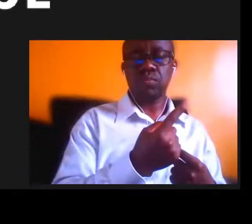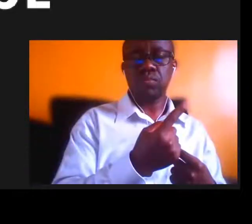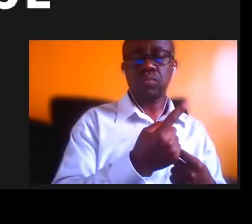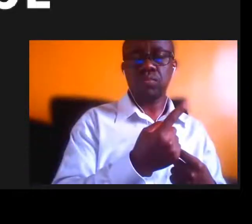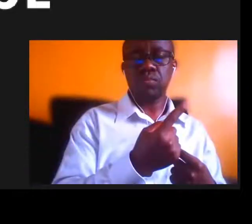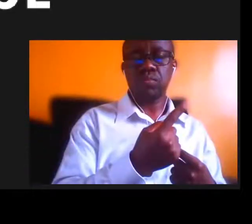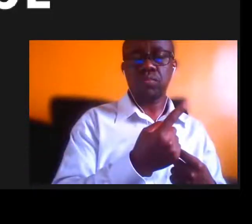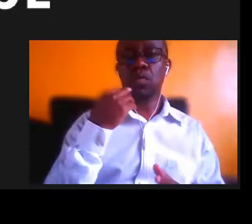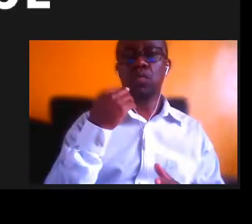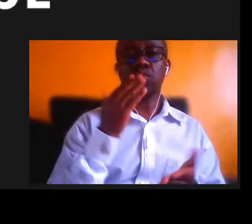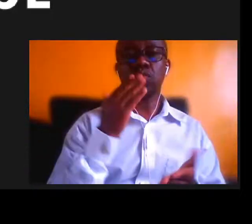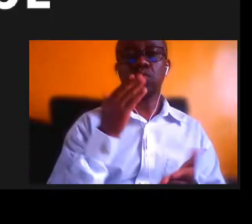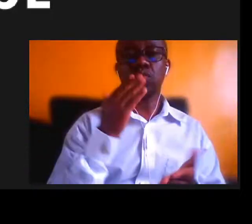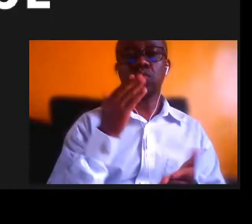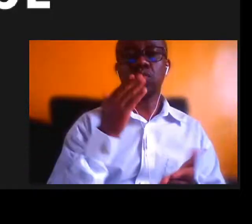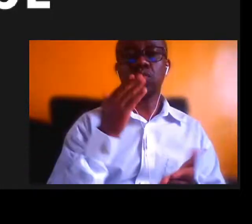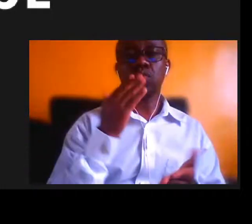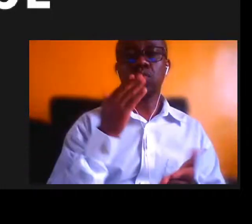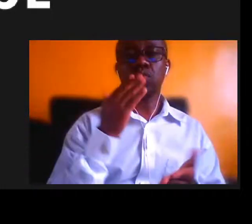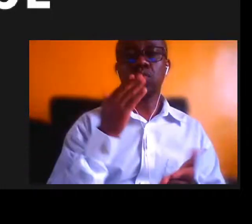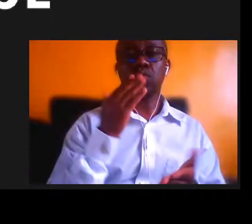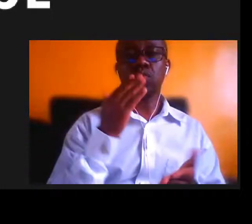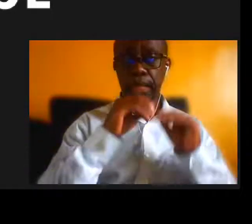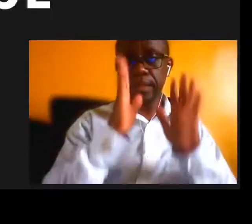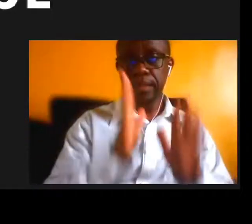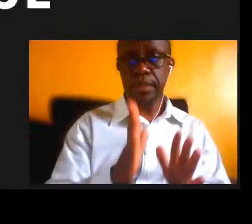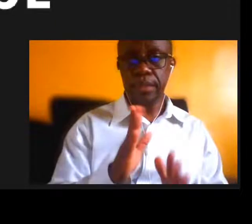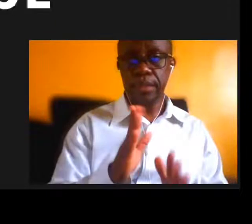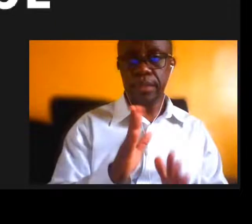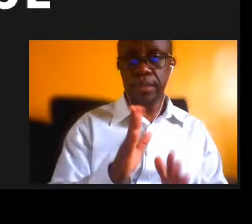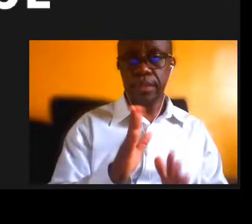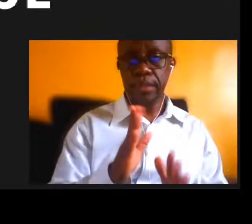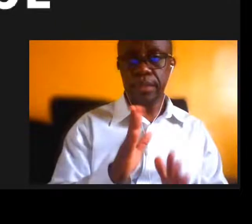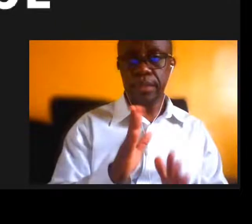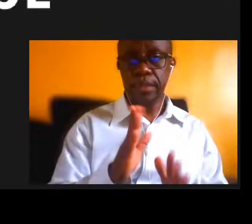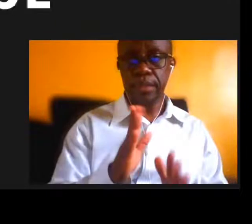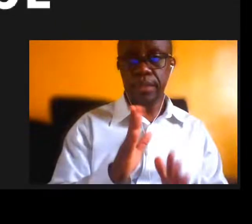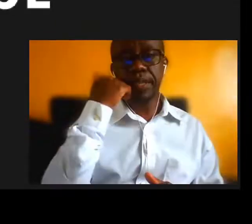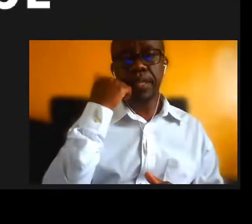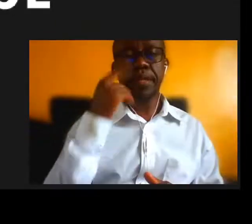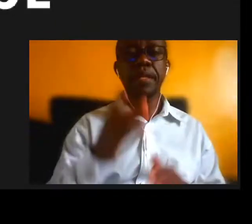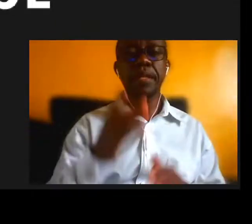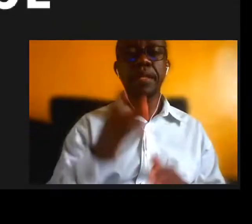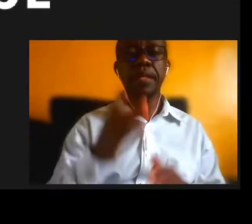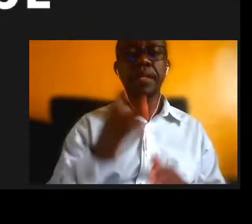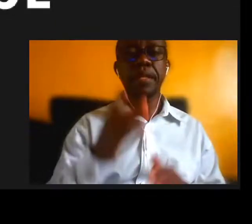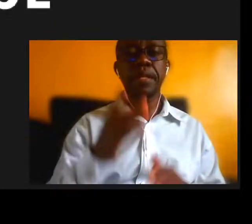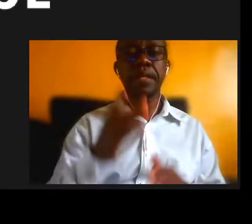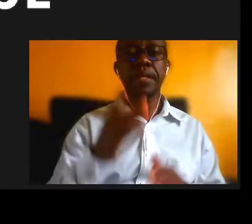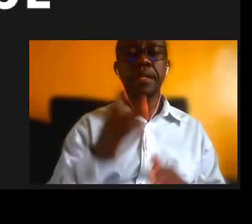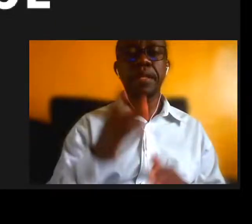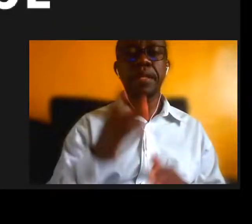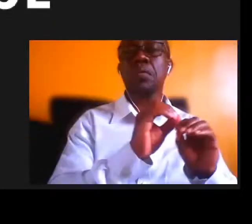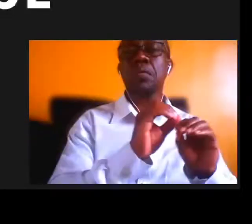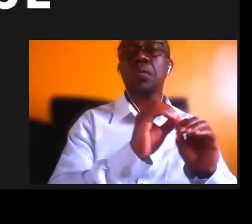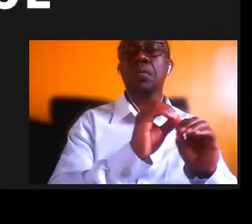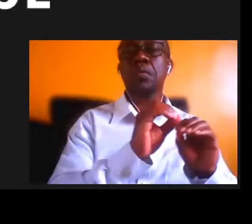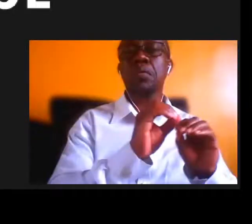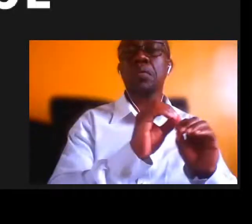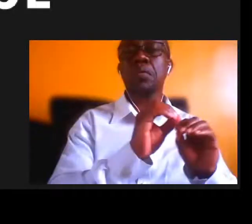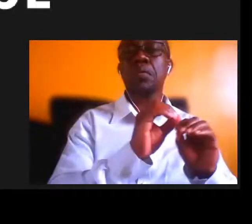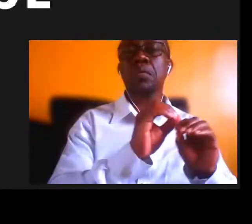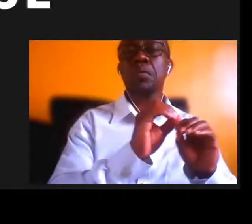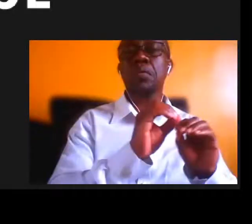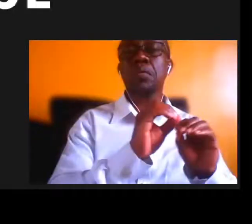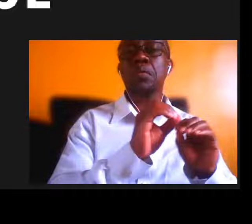sick, and these teachers are not assisted. And